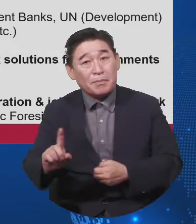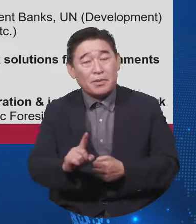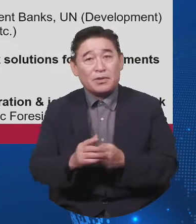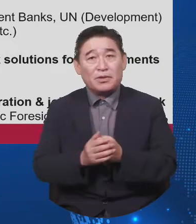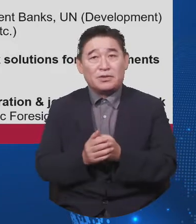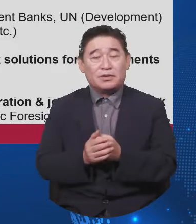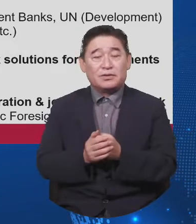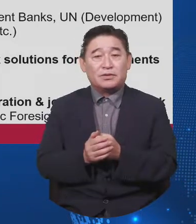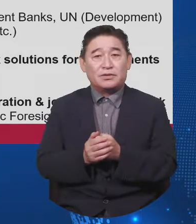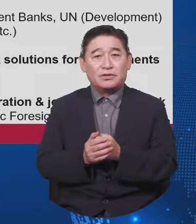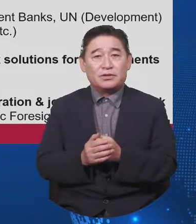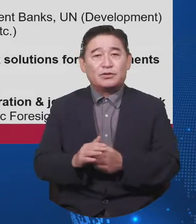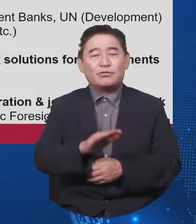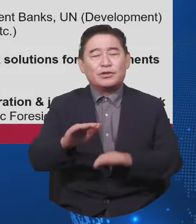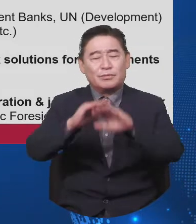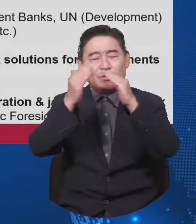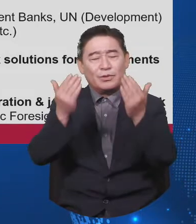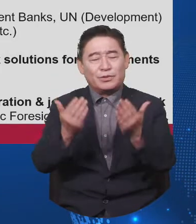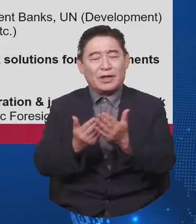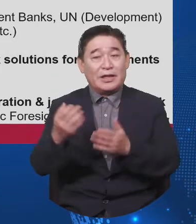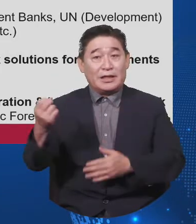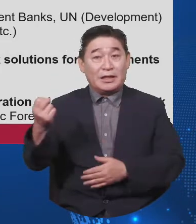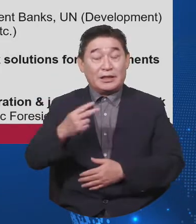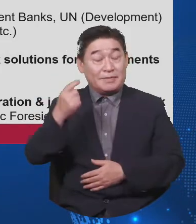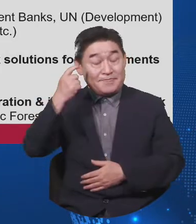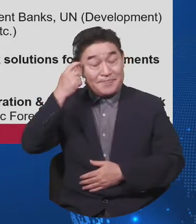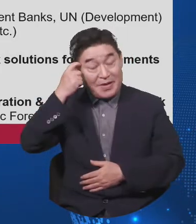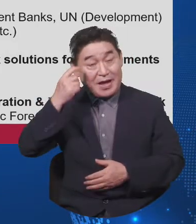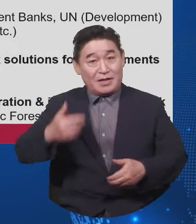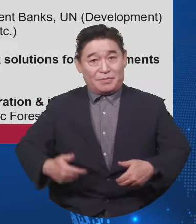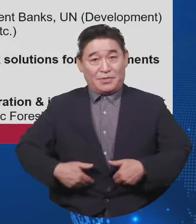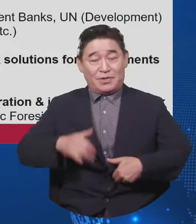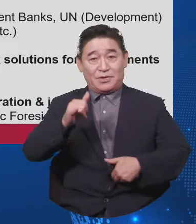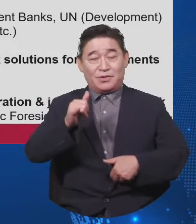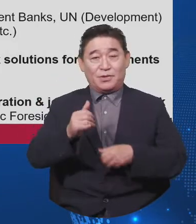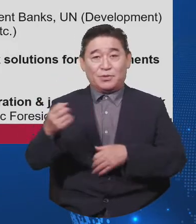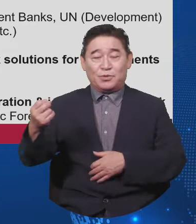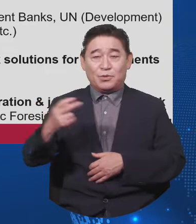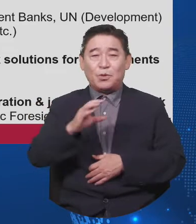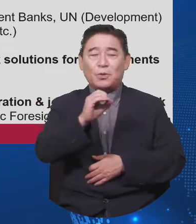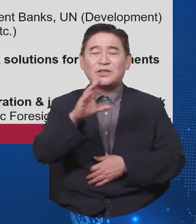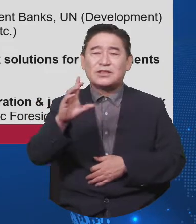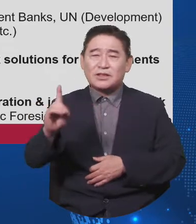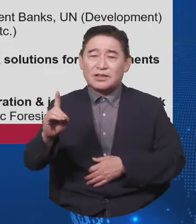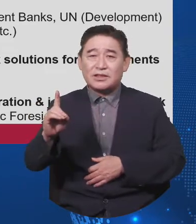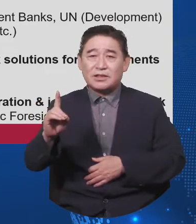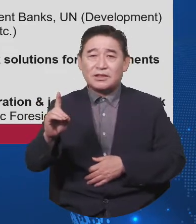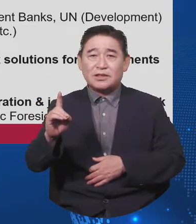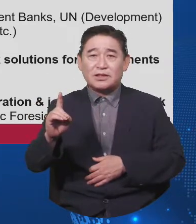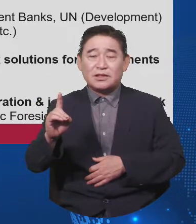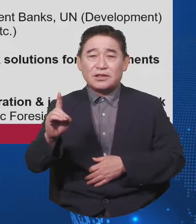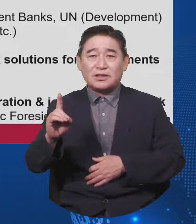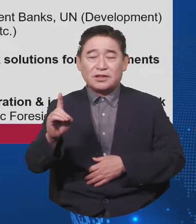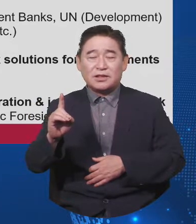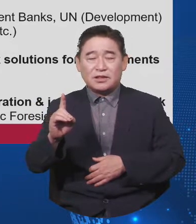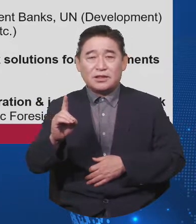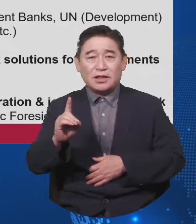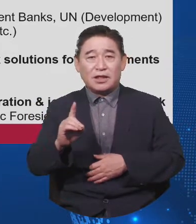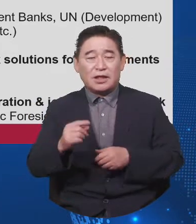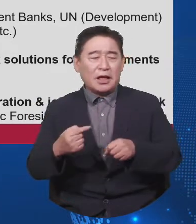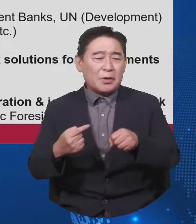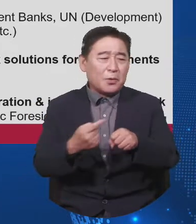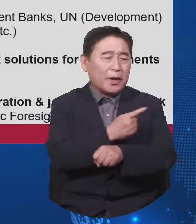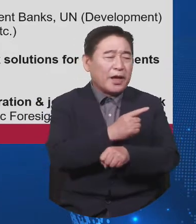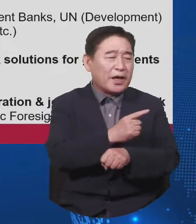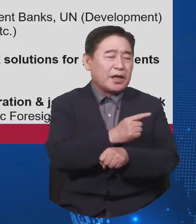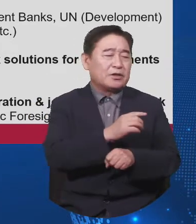think we should, as DAC providers, DAC actors, do much more. Thank you so much,